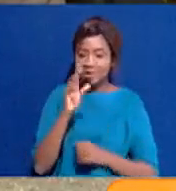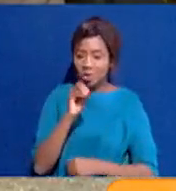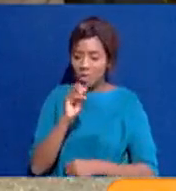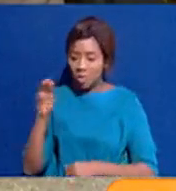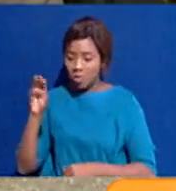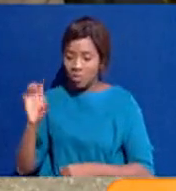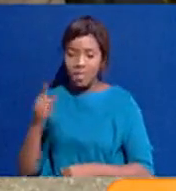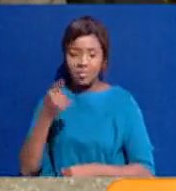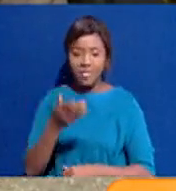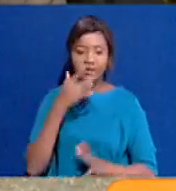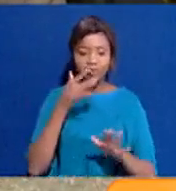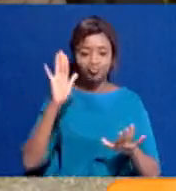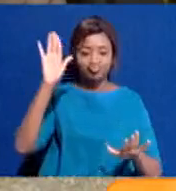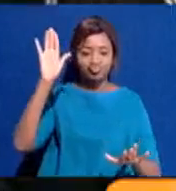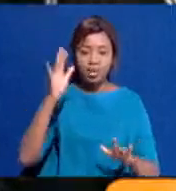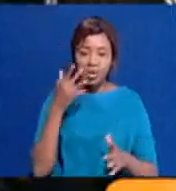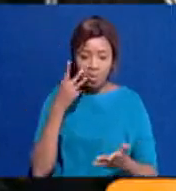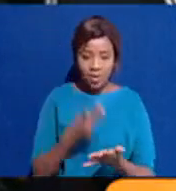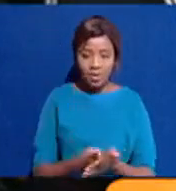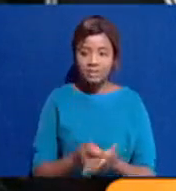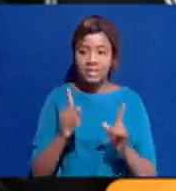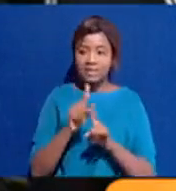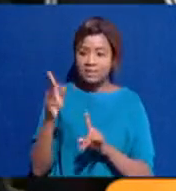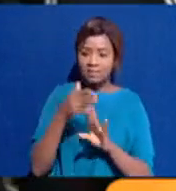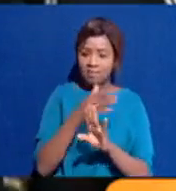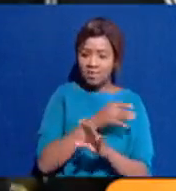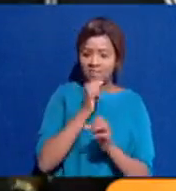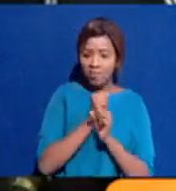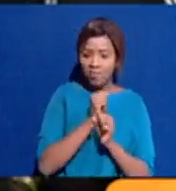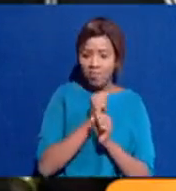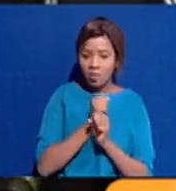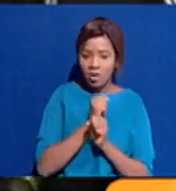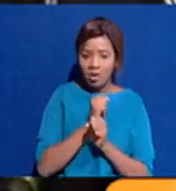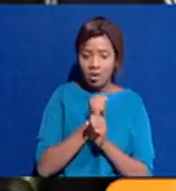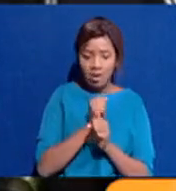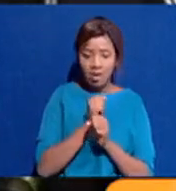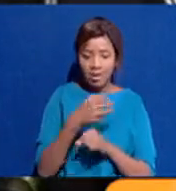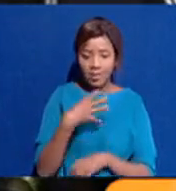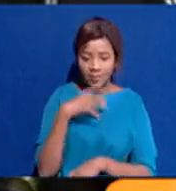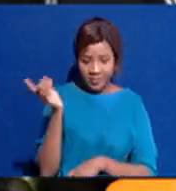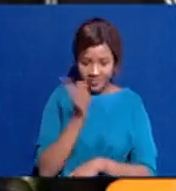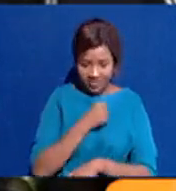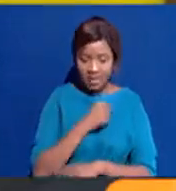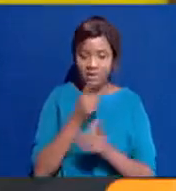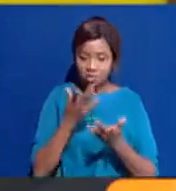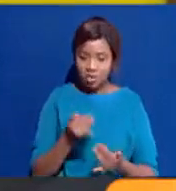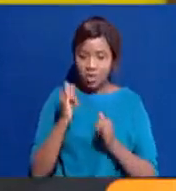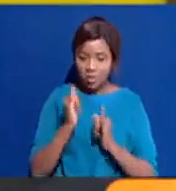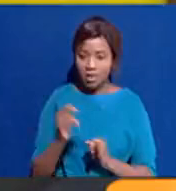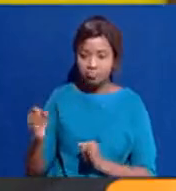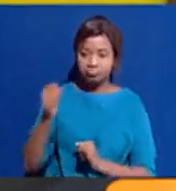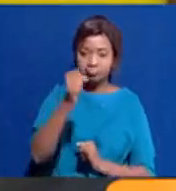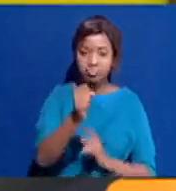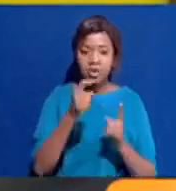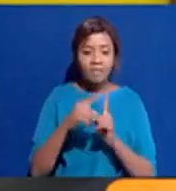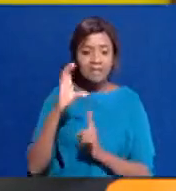Kanja now replaces Edward Mbugua, who retired from the police service. While presiding over the event, Chief Justice Koome asked